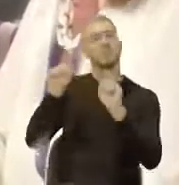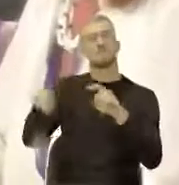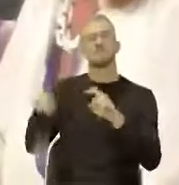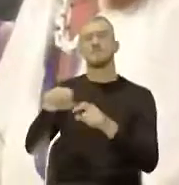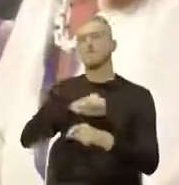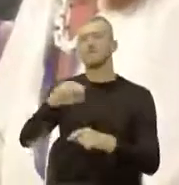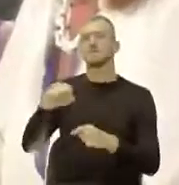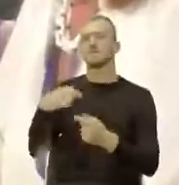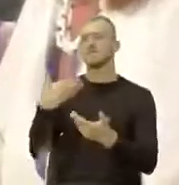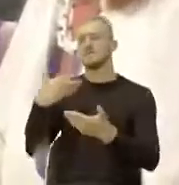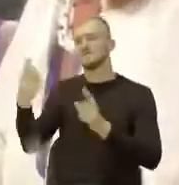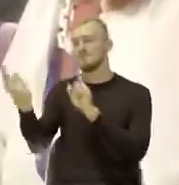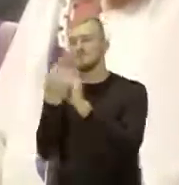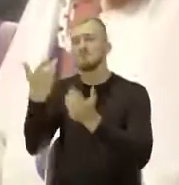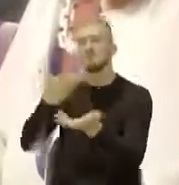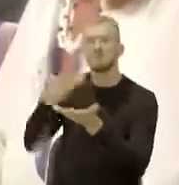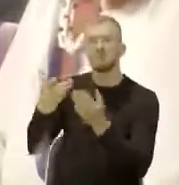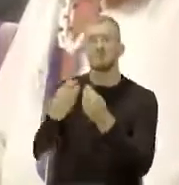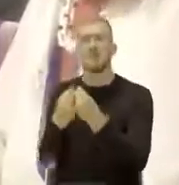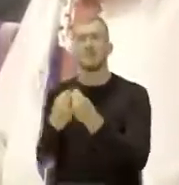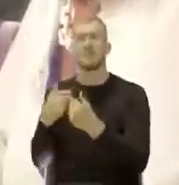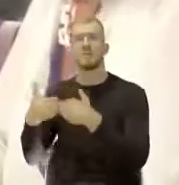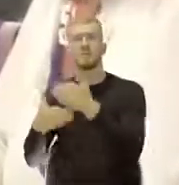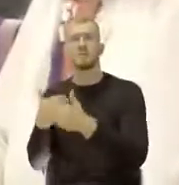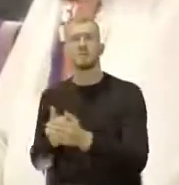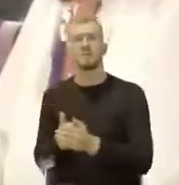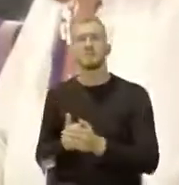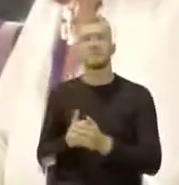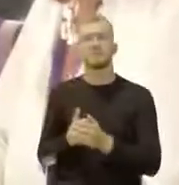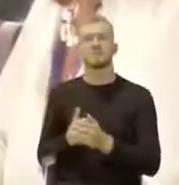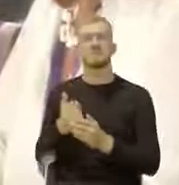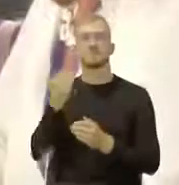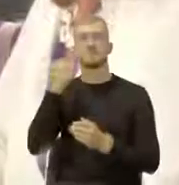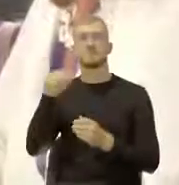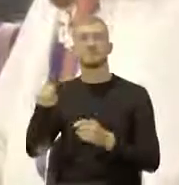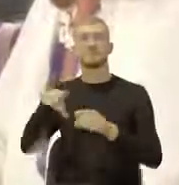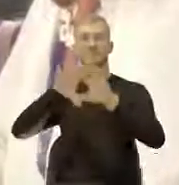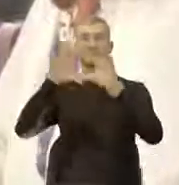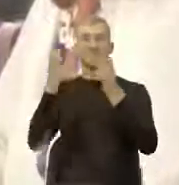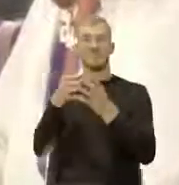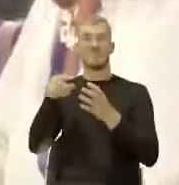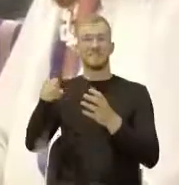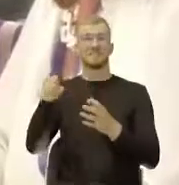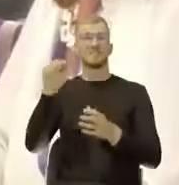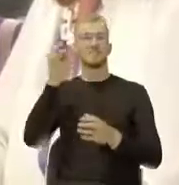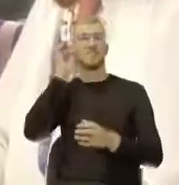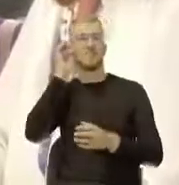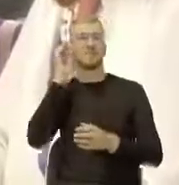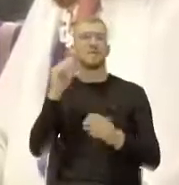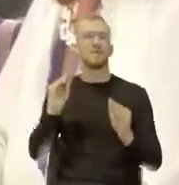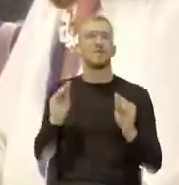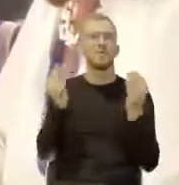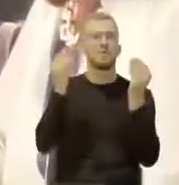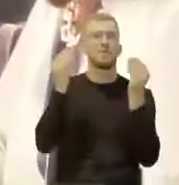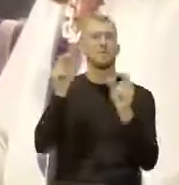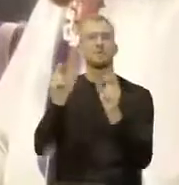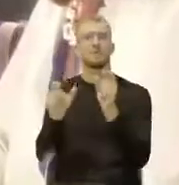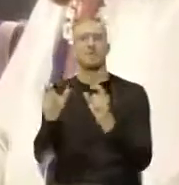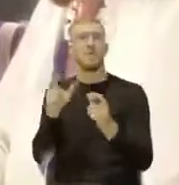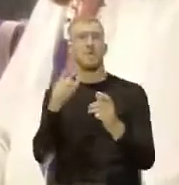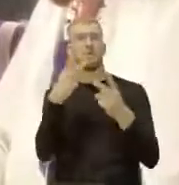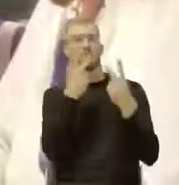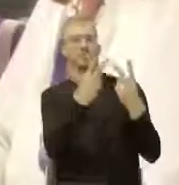young men are forced to war in Ukraine or in Colombia or in any place, and women are